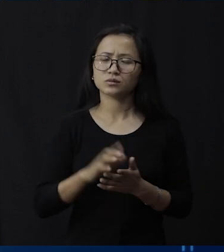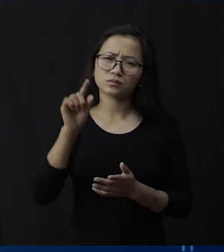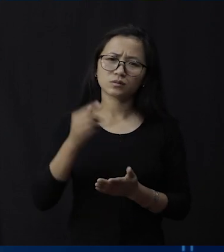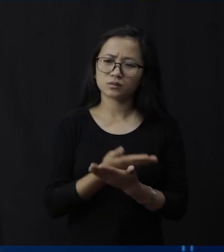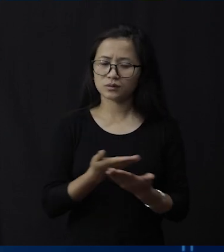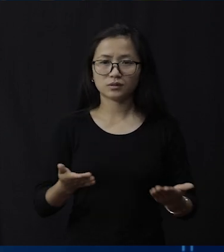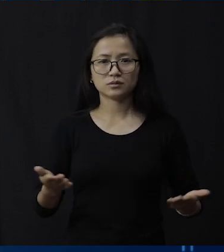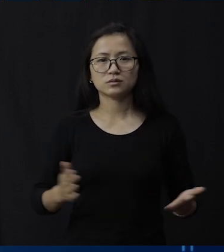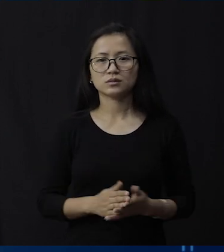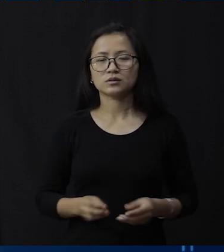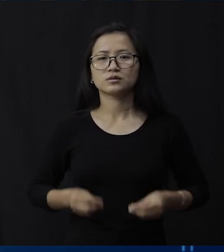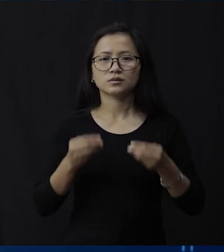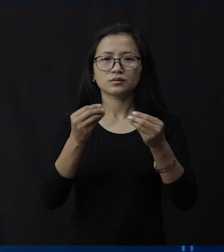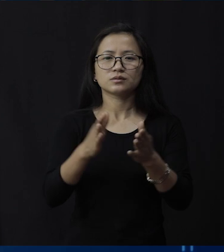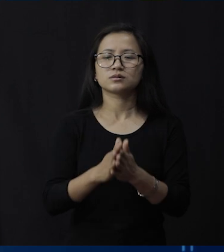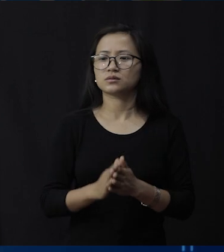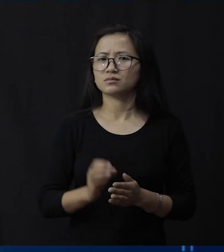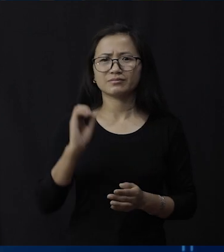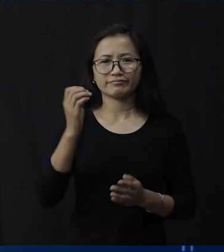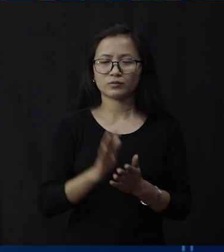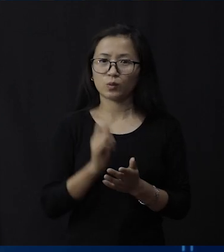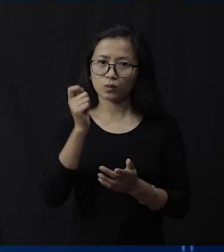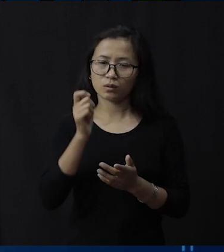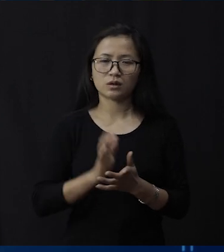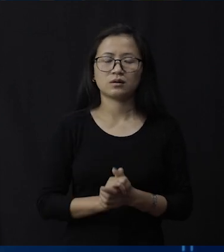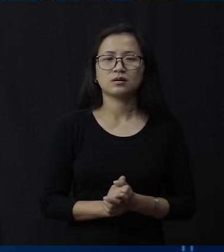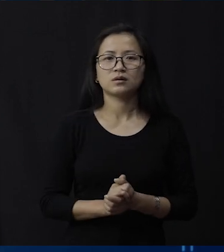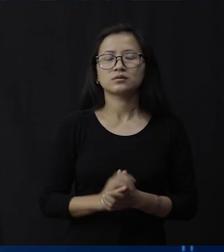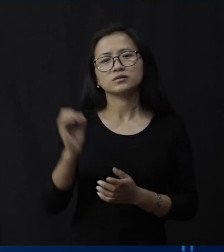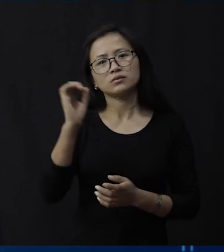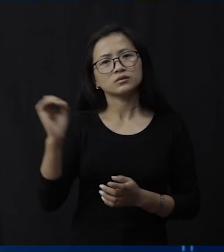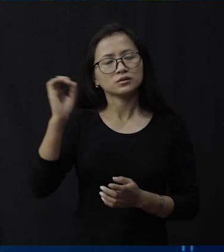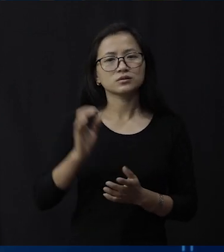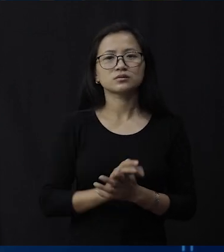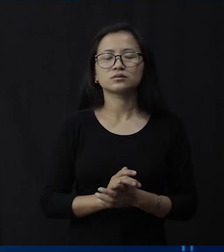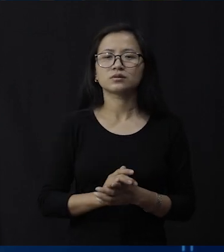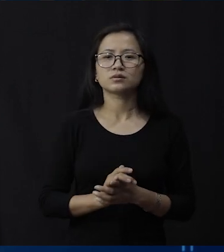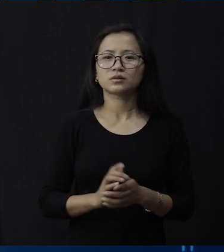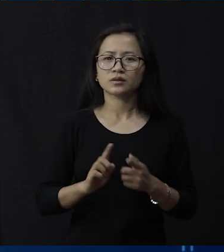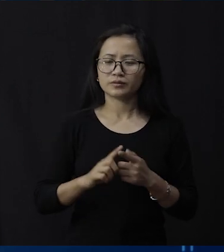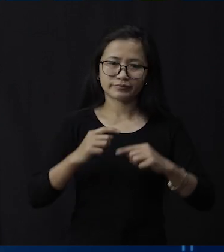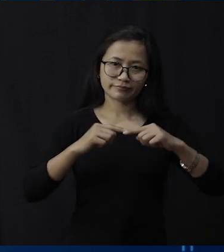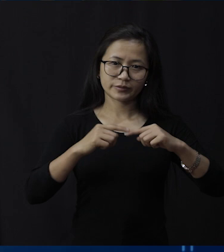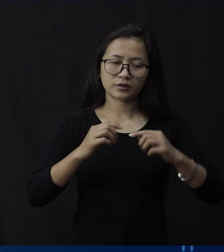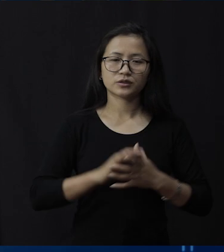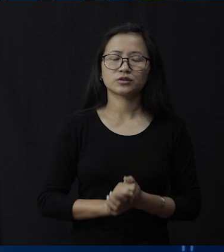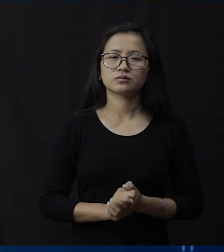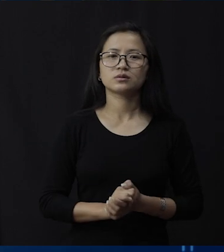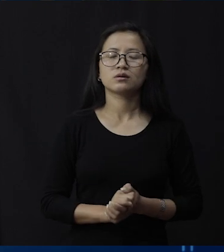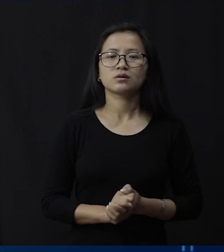this or give them some appointments, okay, for certain occasions, like for example, election. During